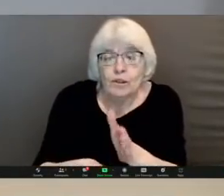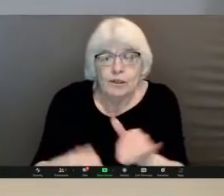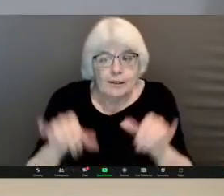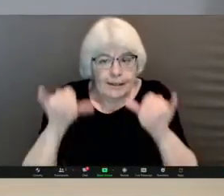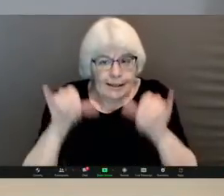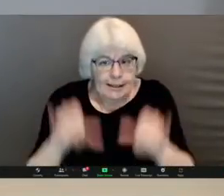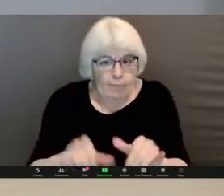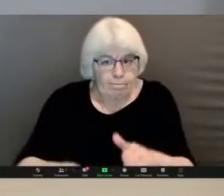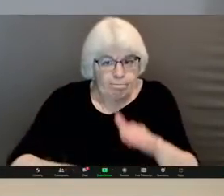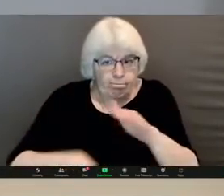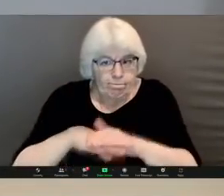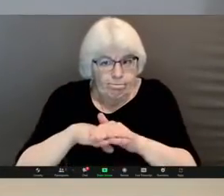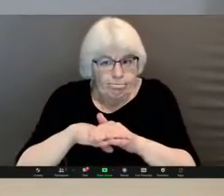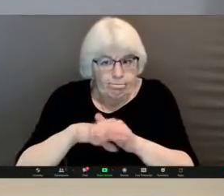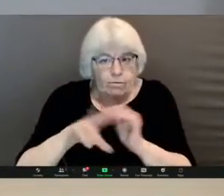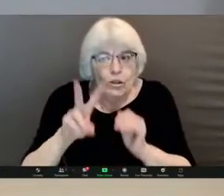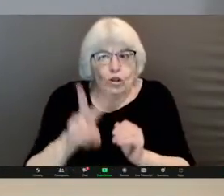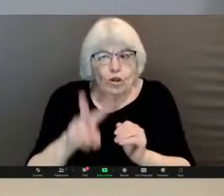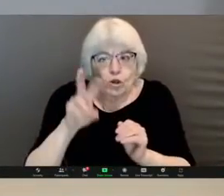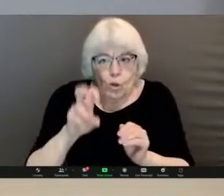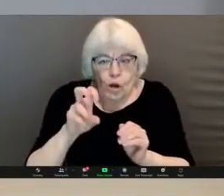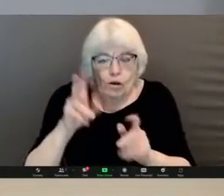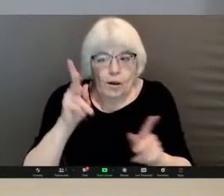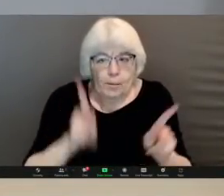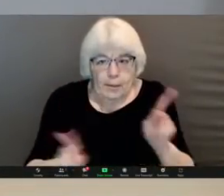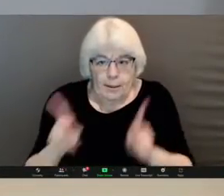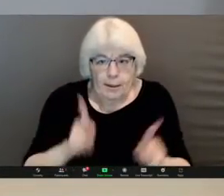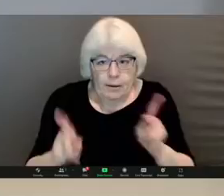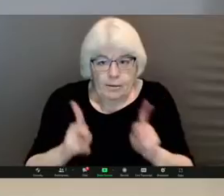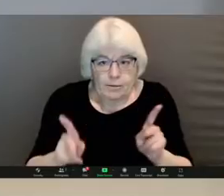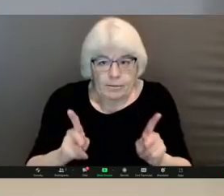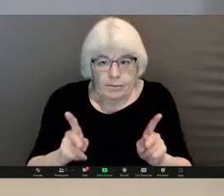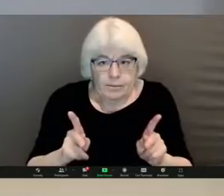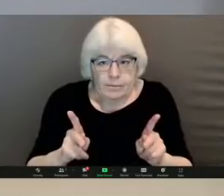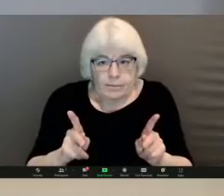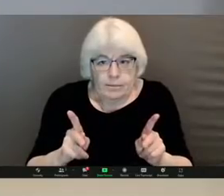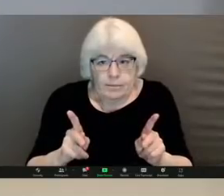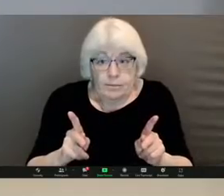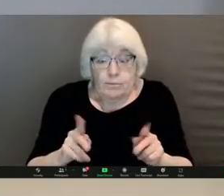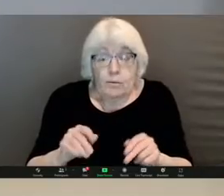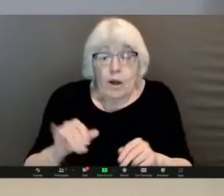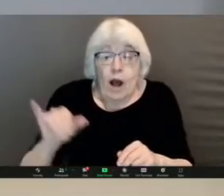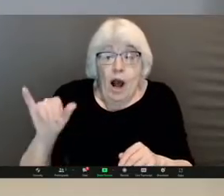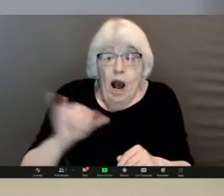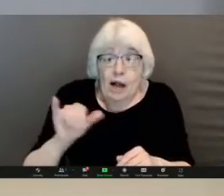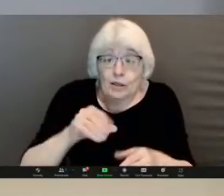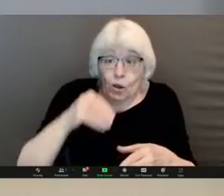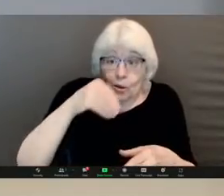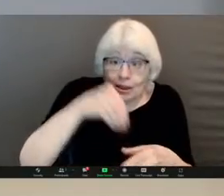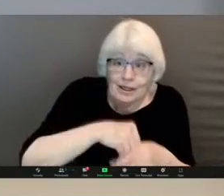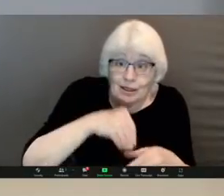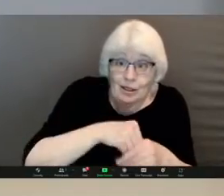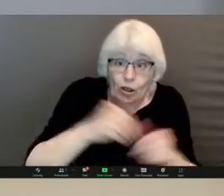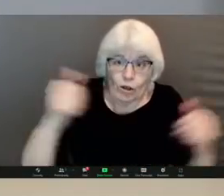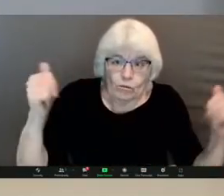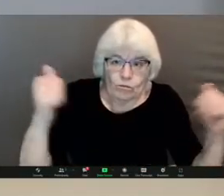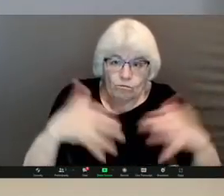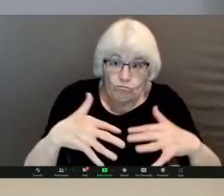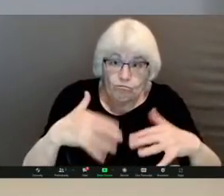cohorts of 100 indoors and 200 outdoors will remain in place at this time.